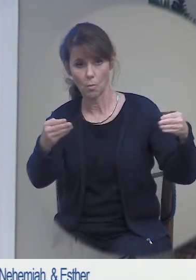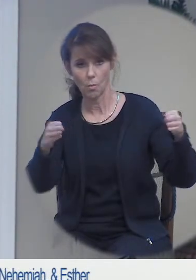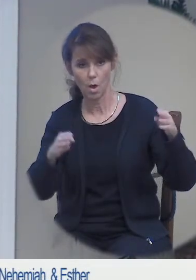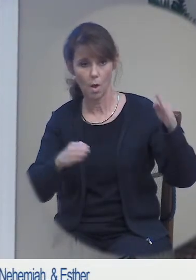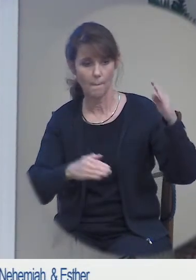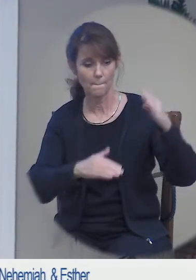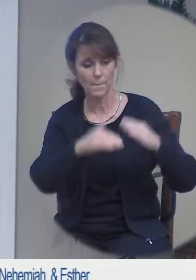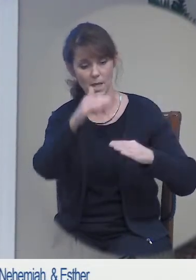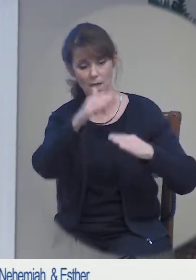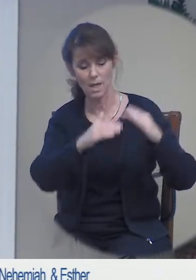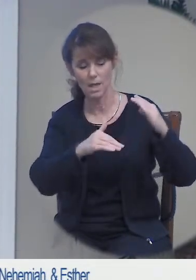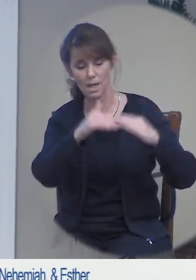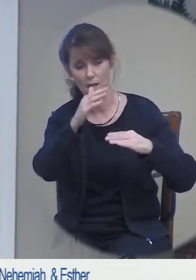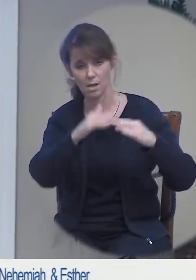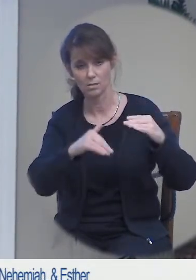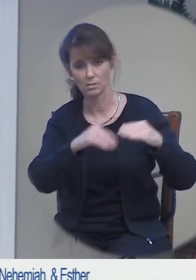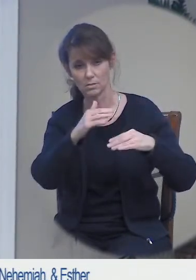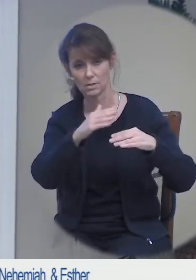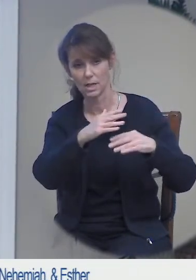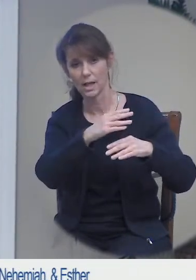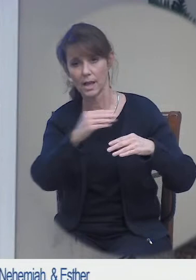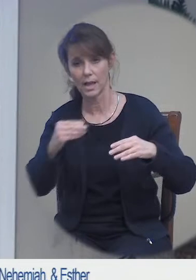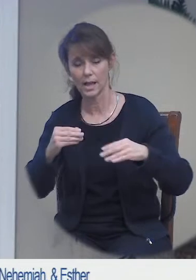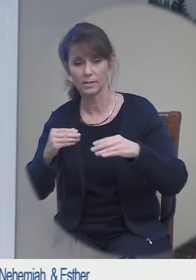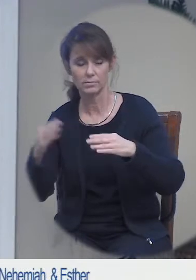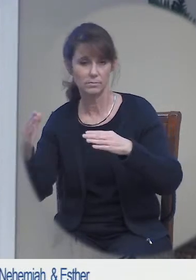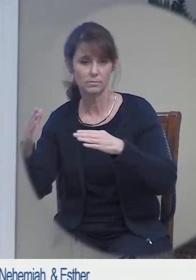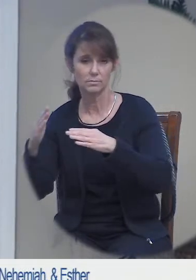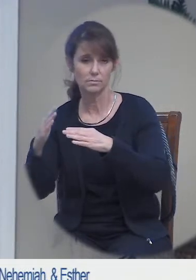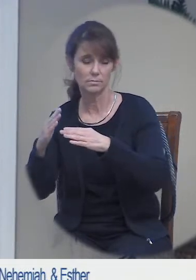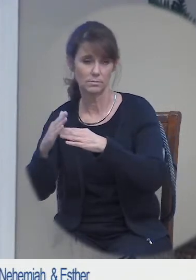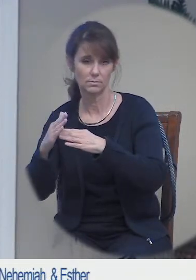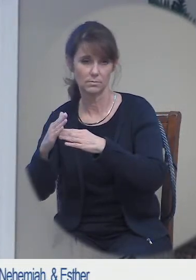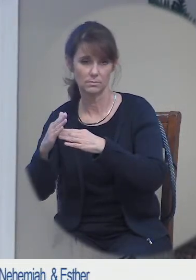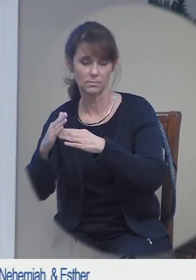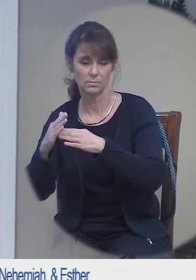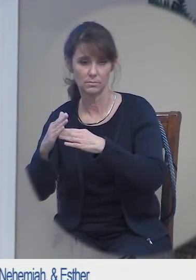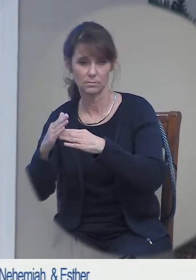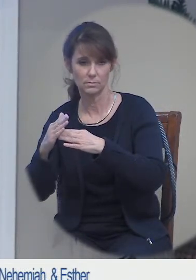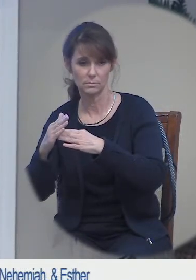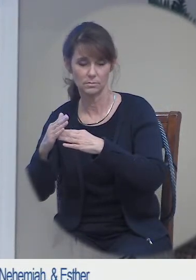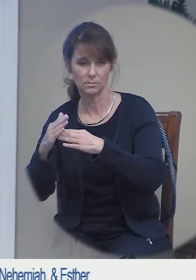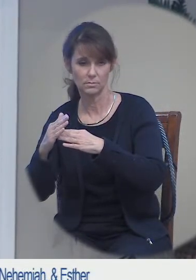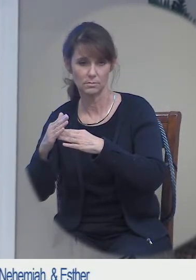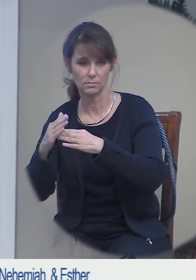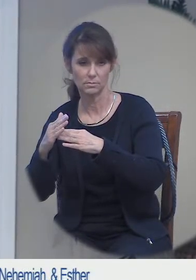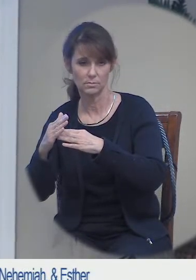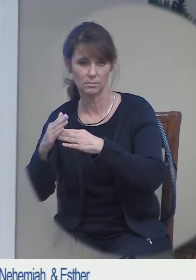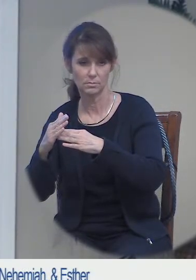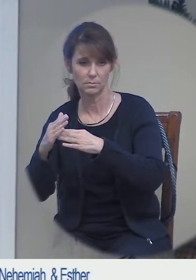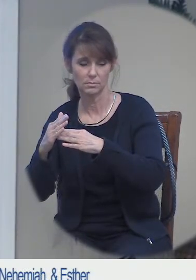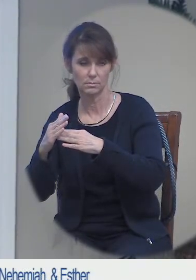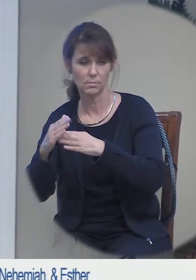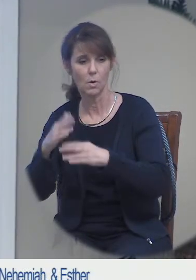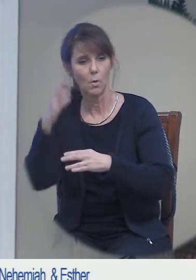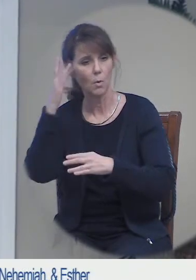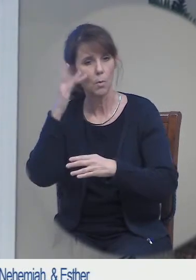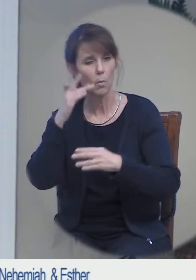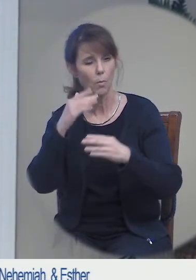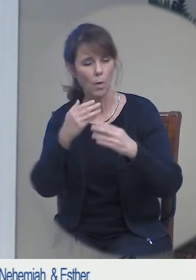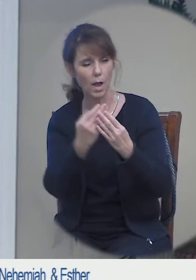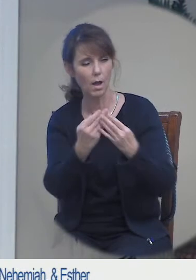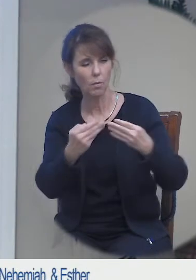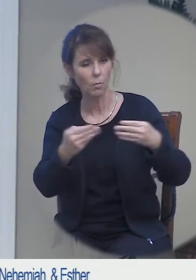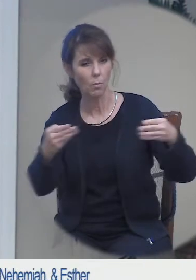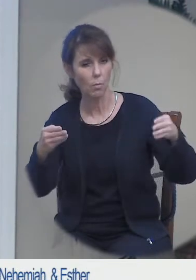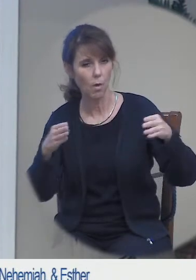was. Sometimes, why did they build the walls, right? Well, for the glory of God,